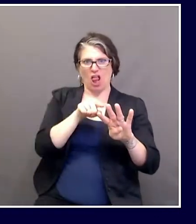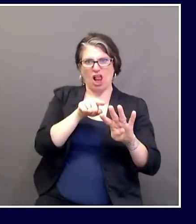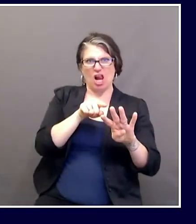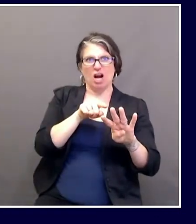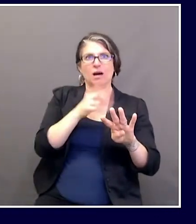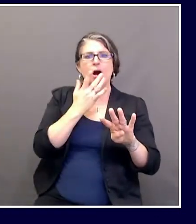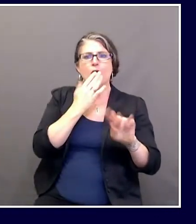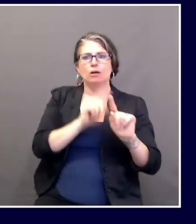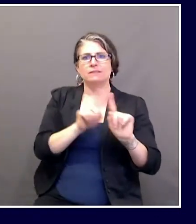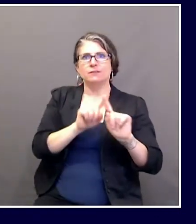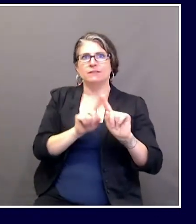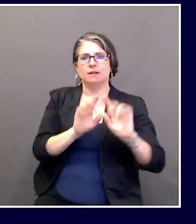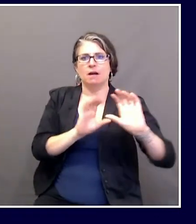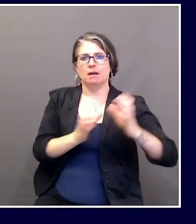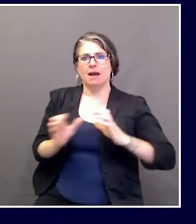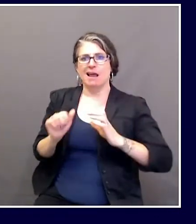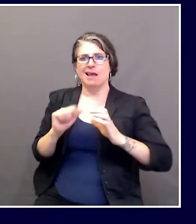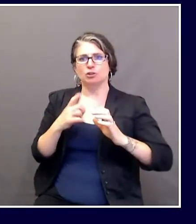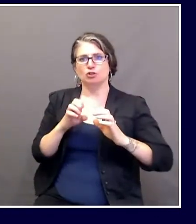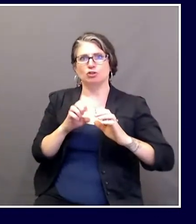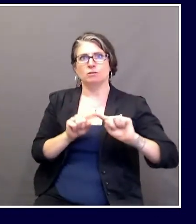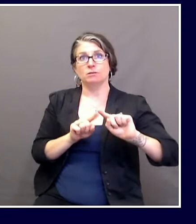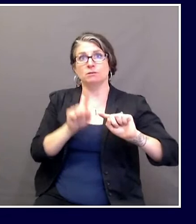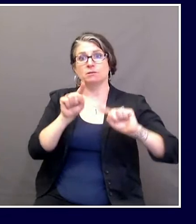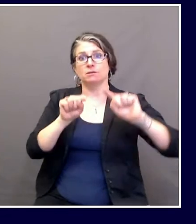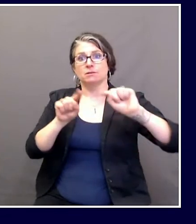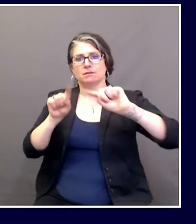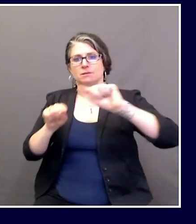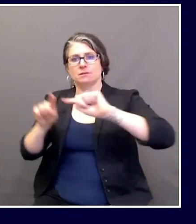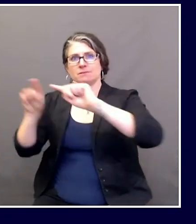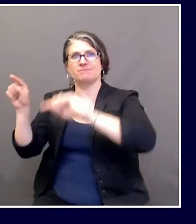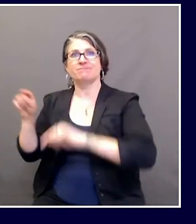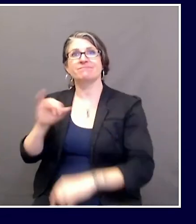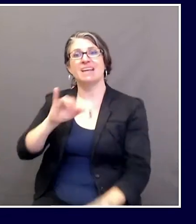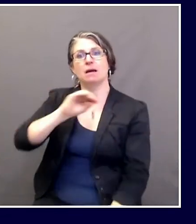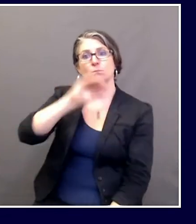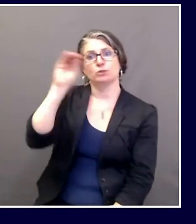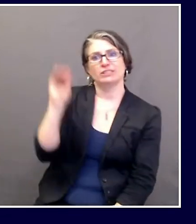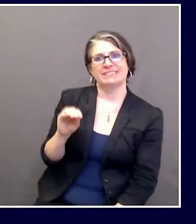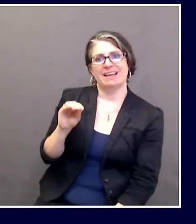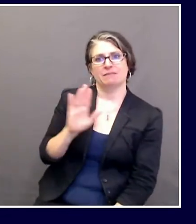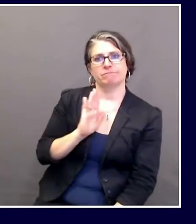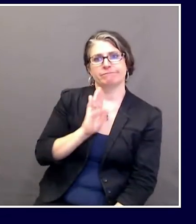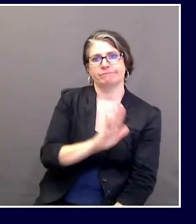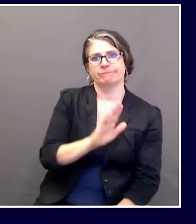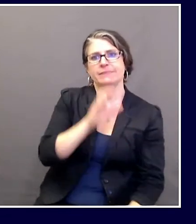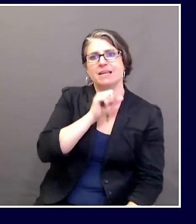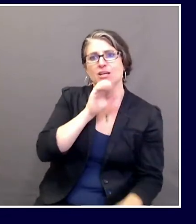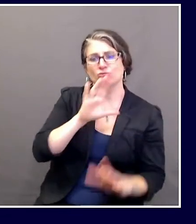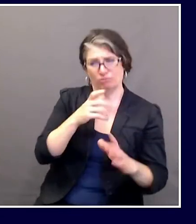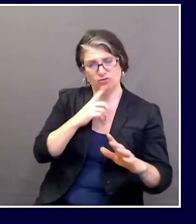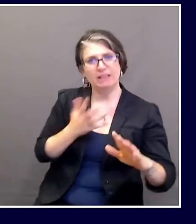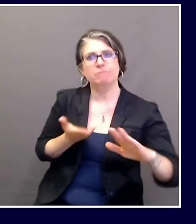over. That's obviously the goal. And then for everyone to start rising. But we are starting to see that younger group catch up.